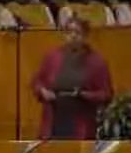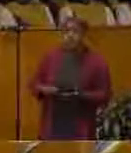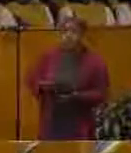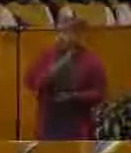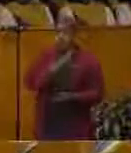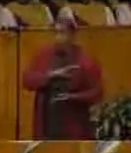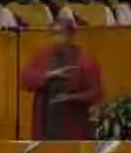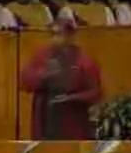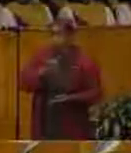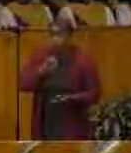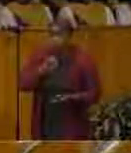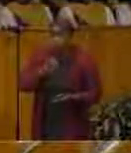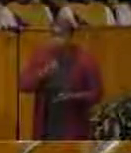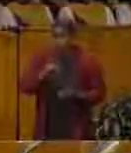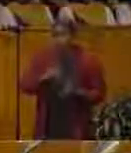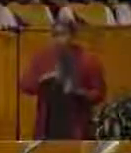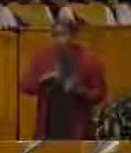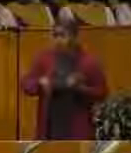Fraternity dues,